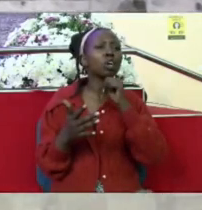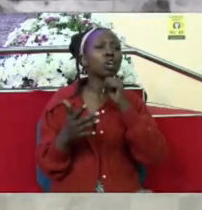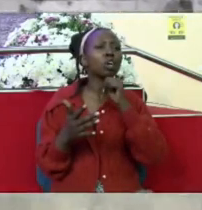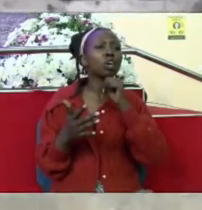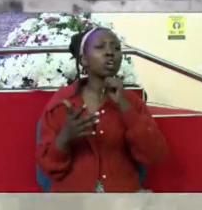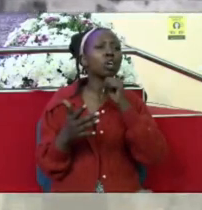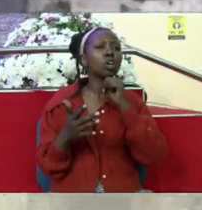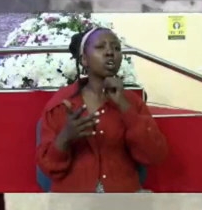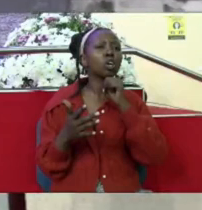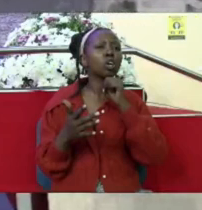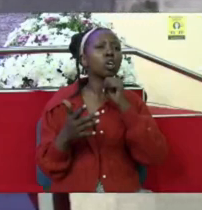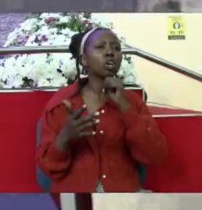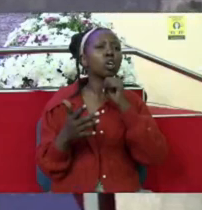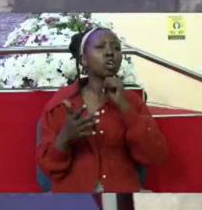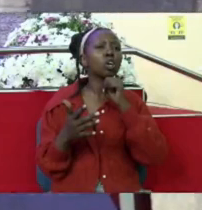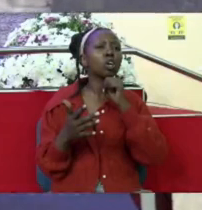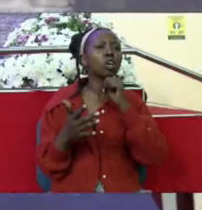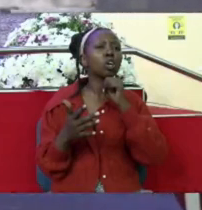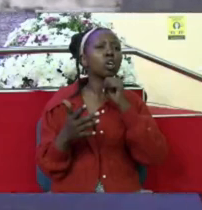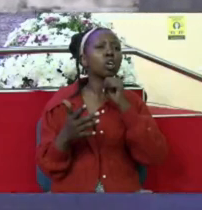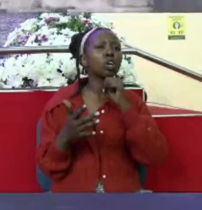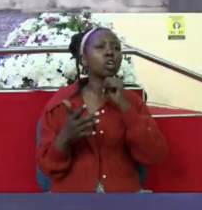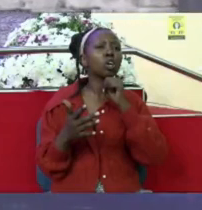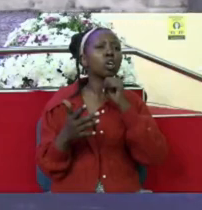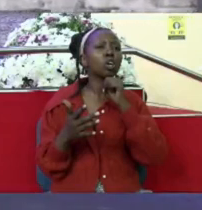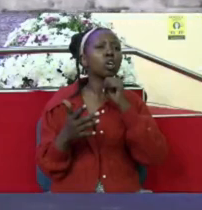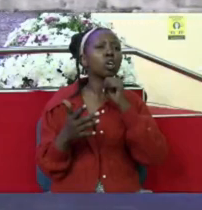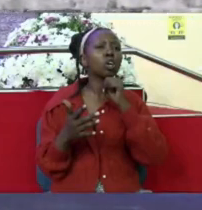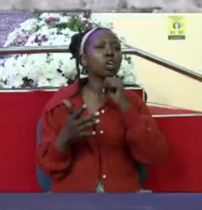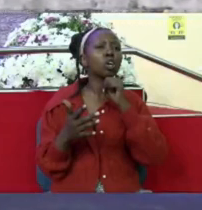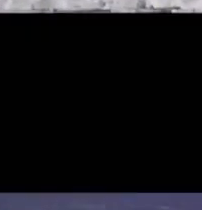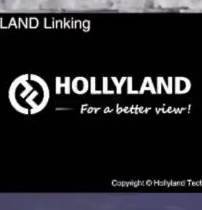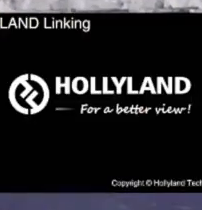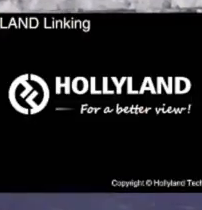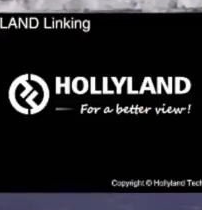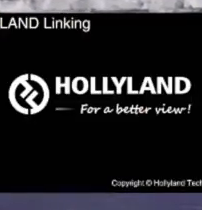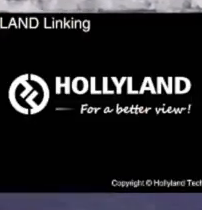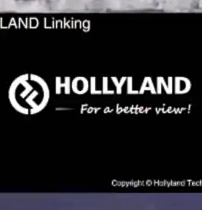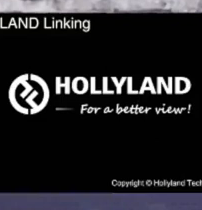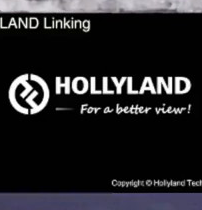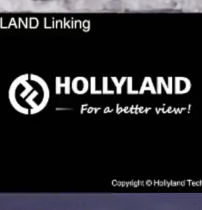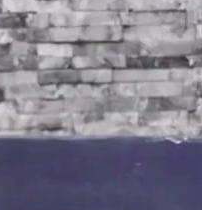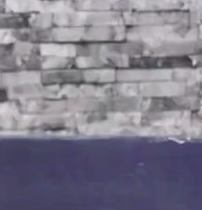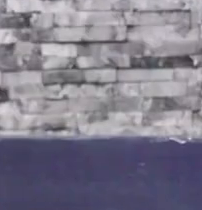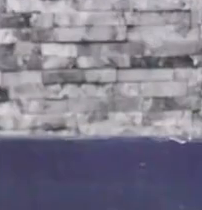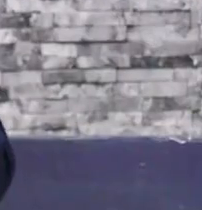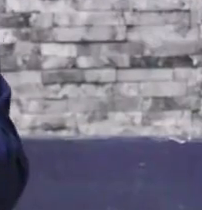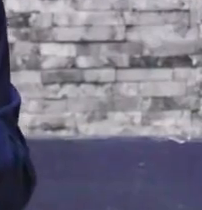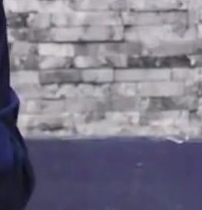Because there are some people when they look at you, Moses. Kuna watu watakuangalia Moses. They had written you off. Wameshakufuta. They had written him